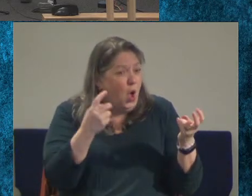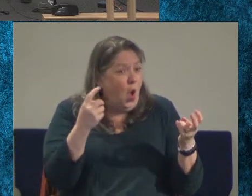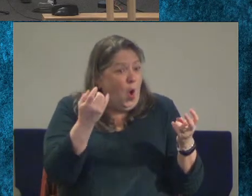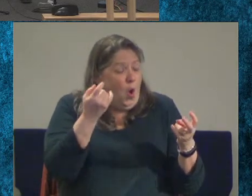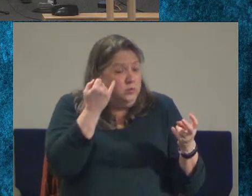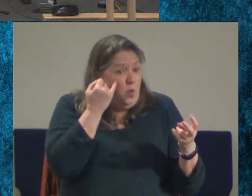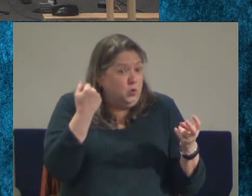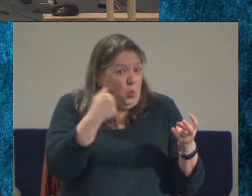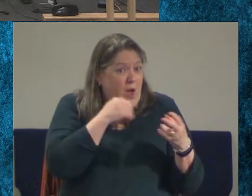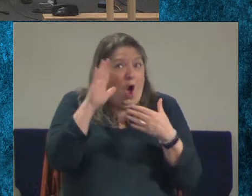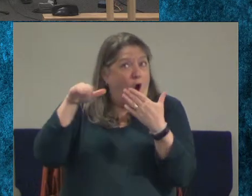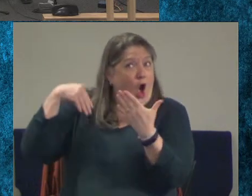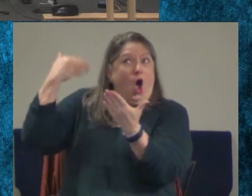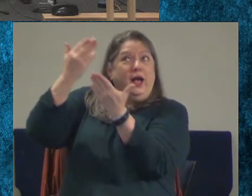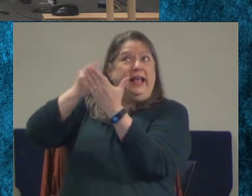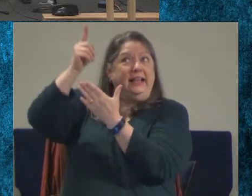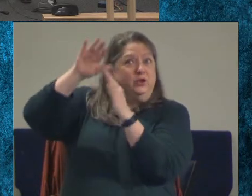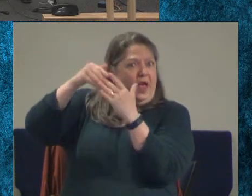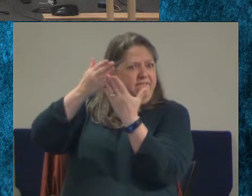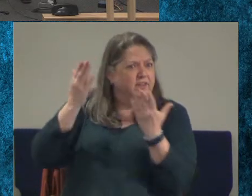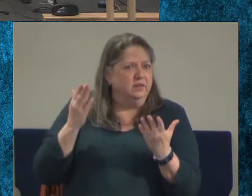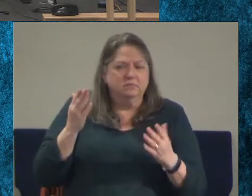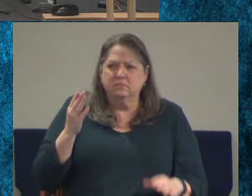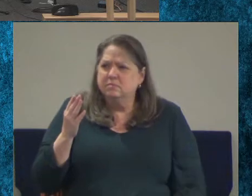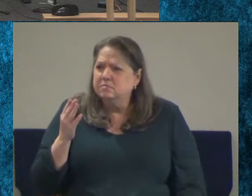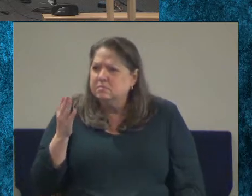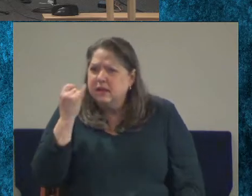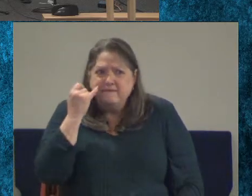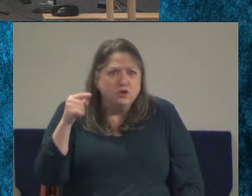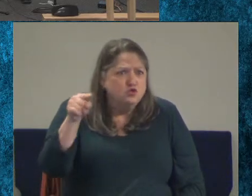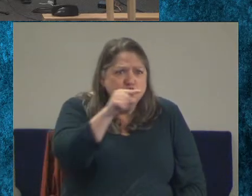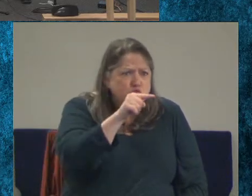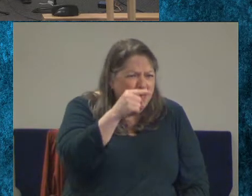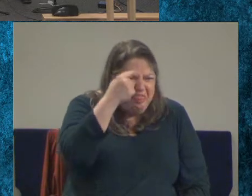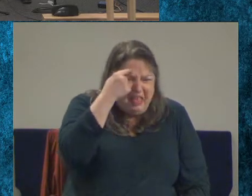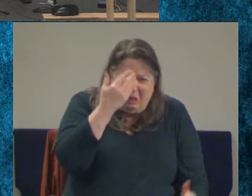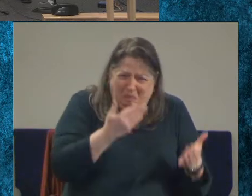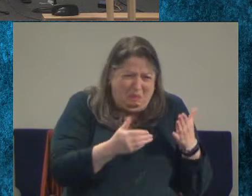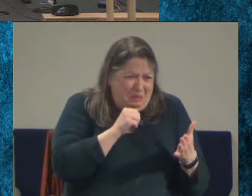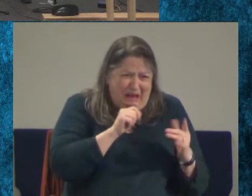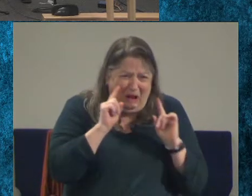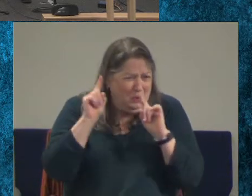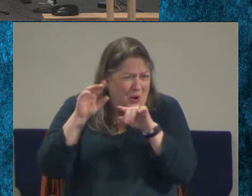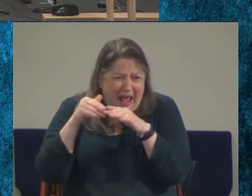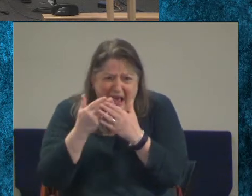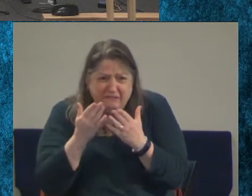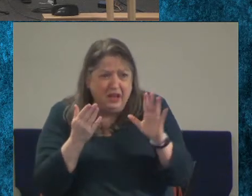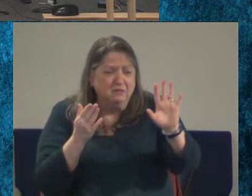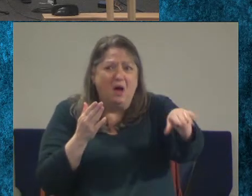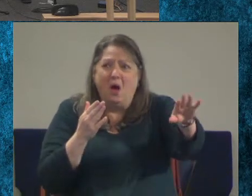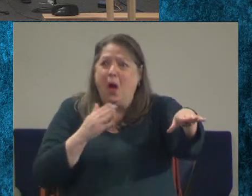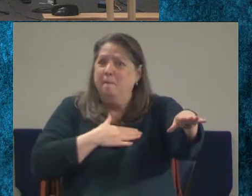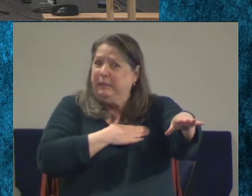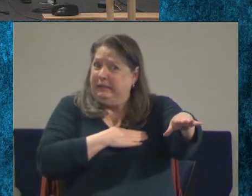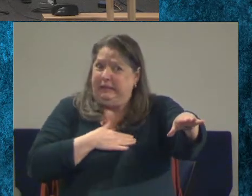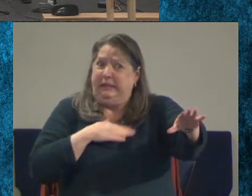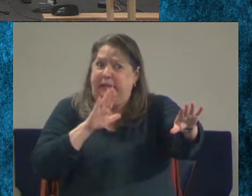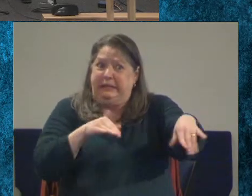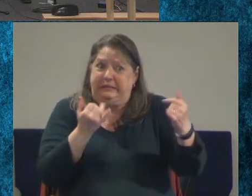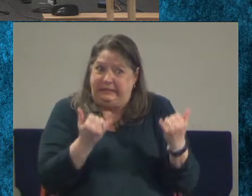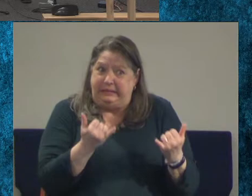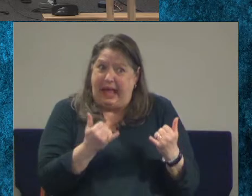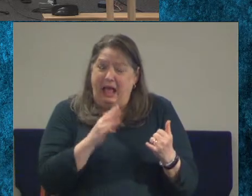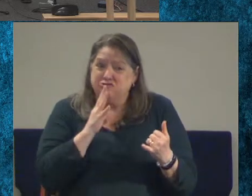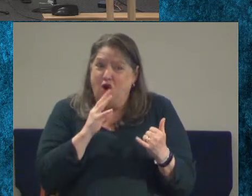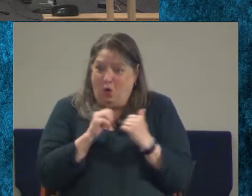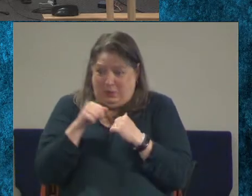not assured of that, you need to talk to somebody in this church today. And so we want you to see Pastor, the elders, before you walk out of here.